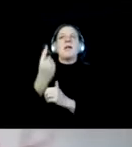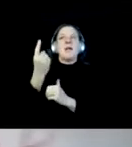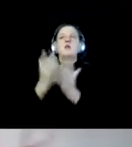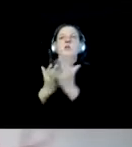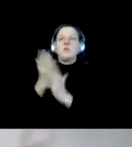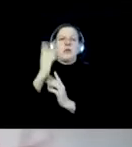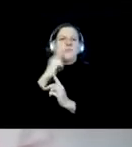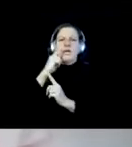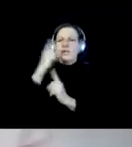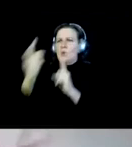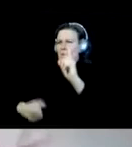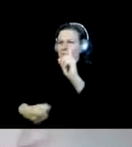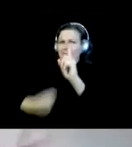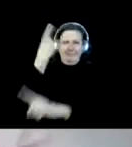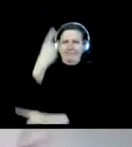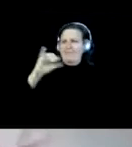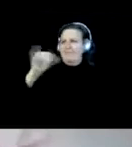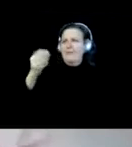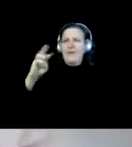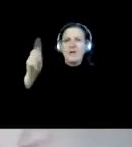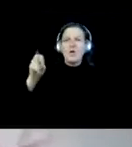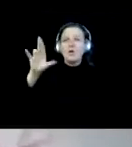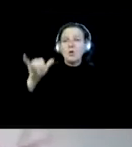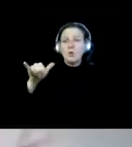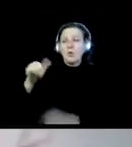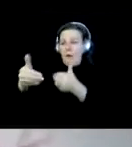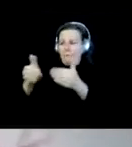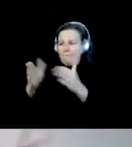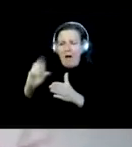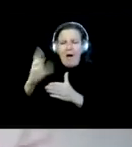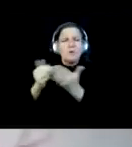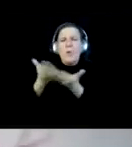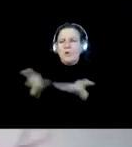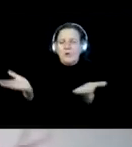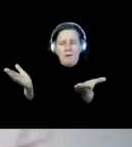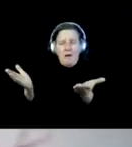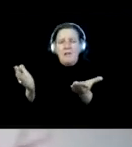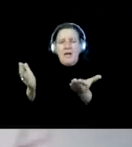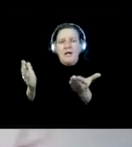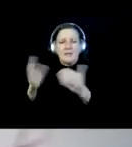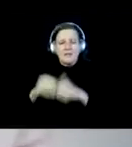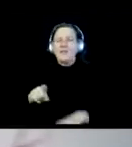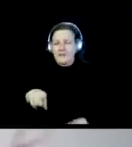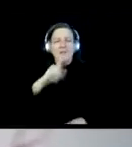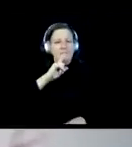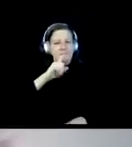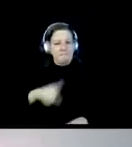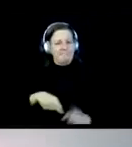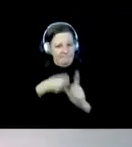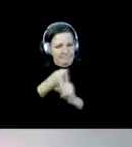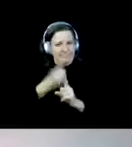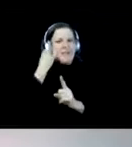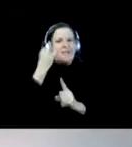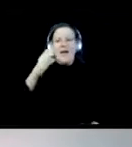box or an object. Yeah, I was really struck by this idea of soft sexism or soft misogyny, which is a term that I hadn't